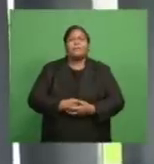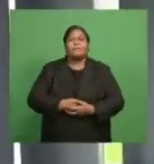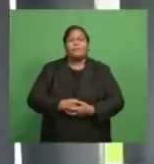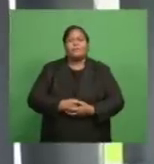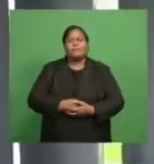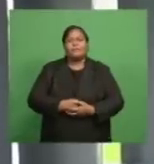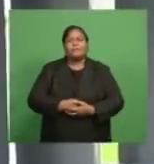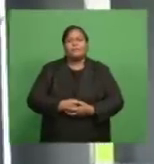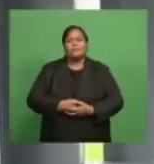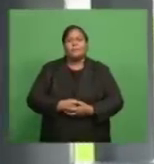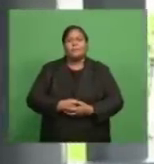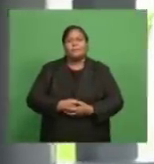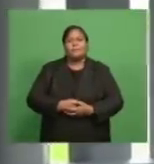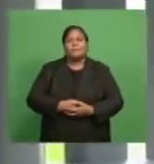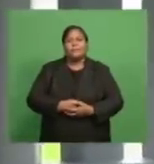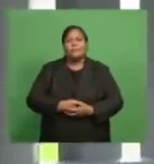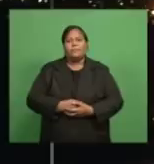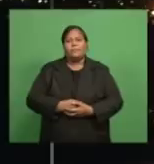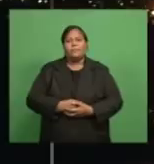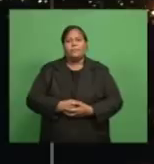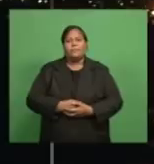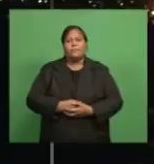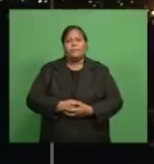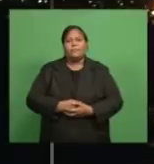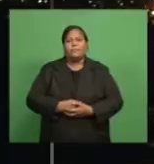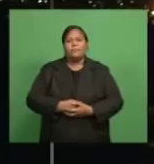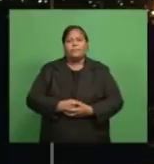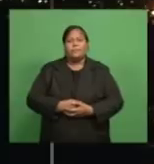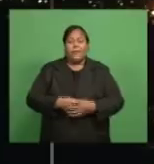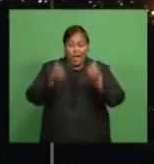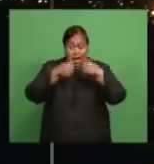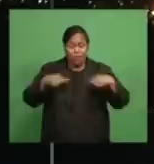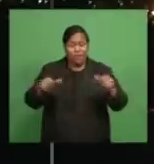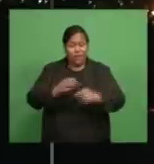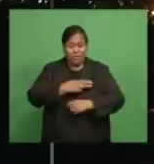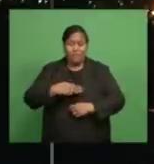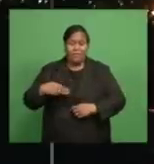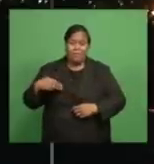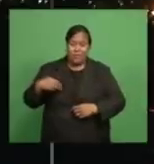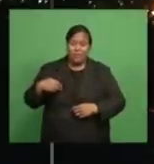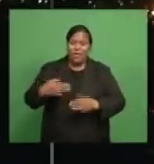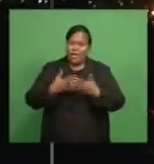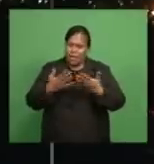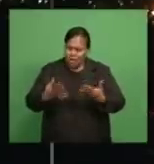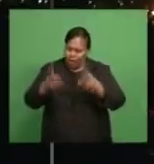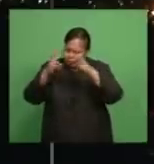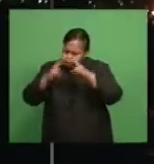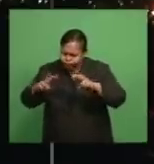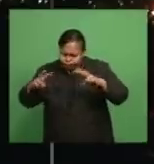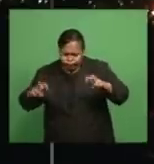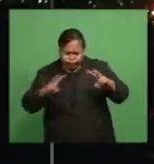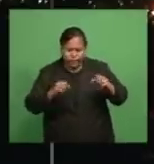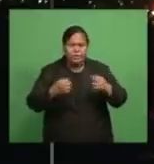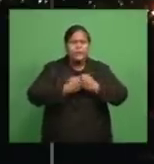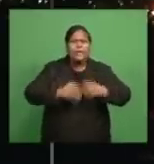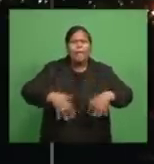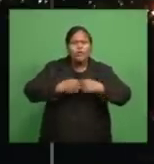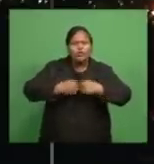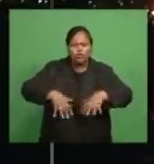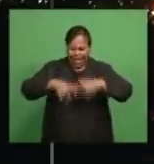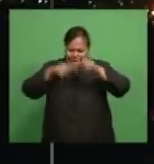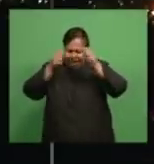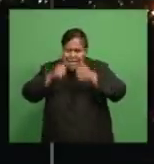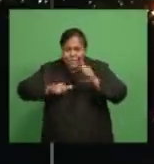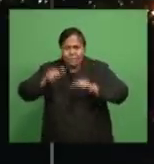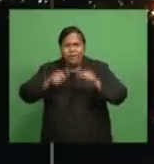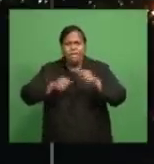Apinisa Wangarandovu, FBC News. The Agriculture Ministry is currently conducting damage assessment for farmers who were affected by